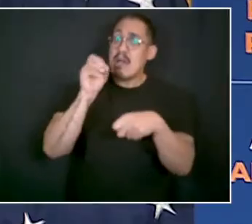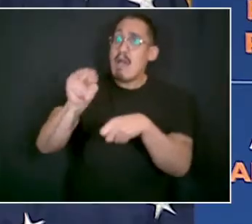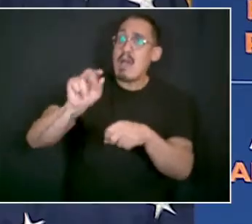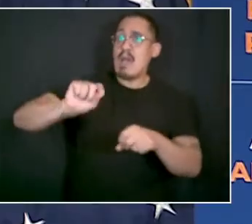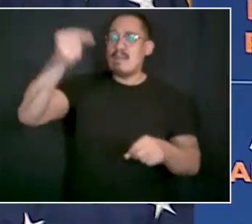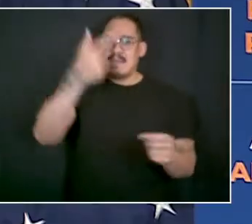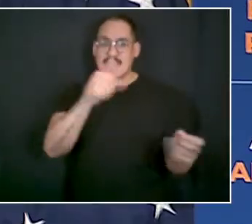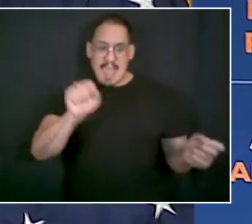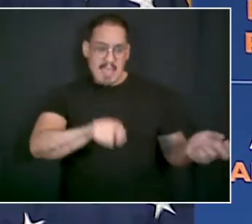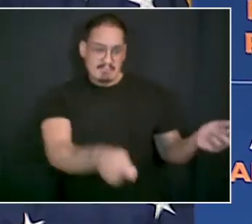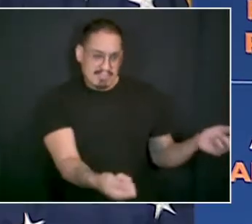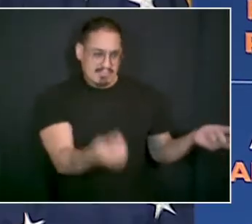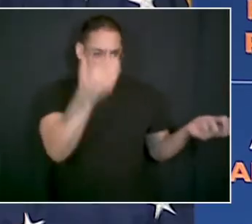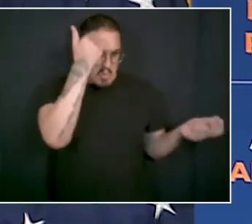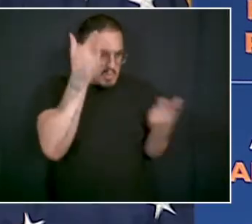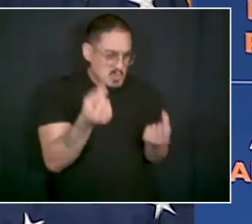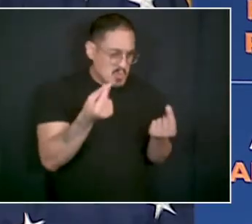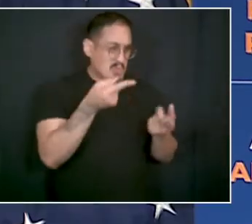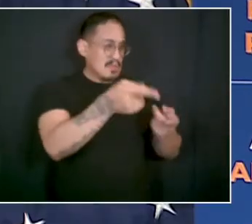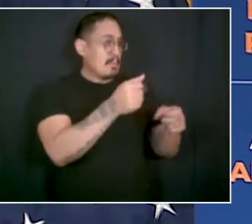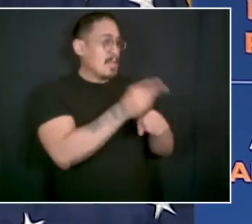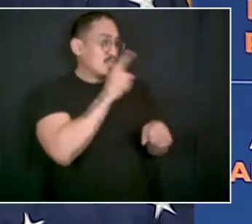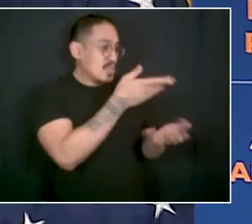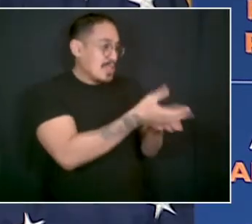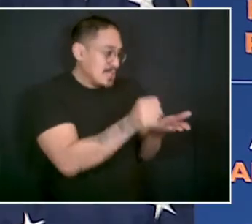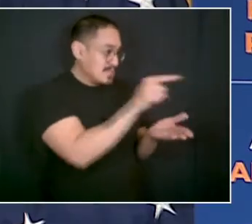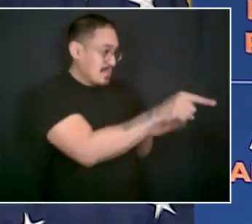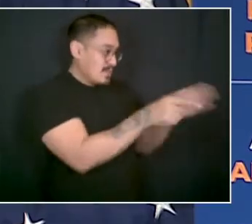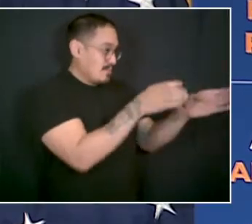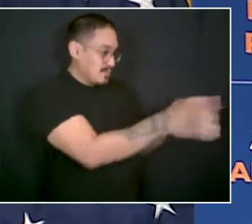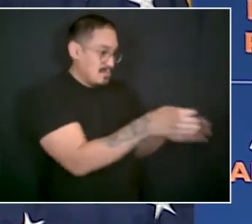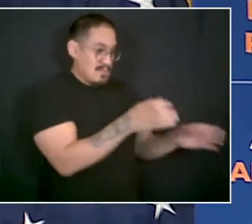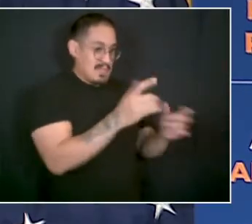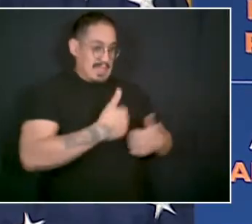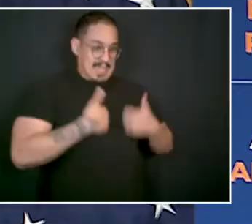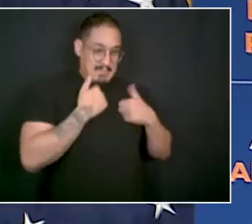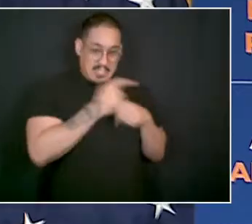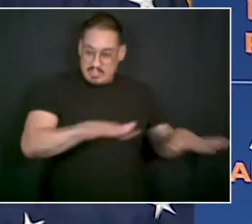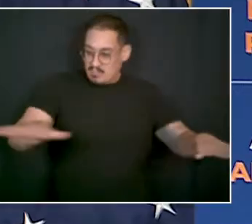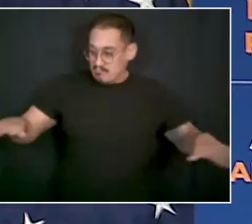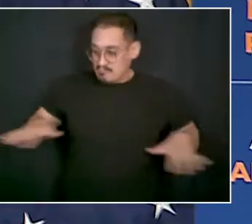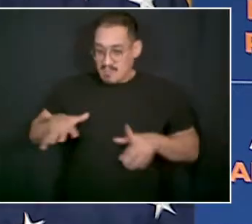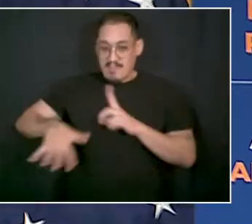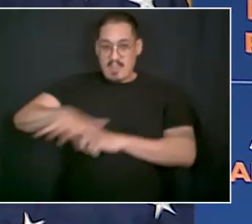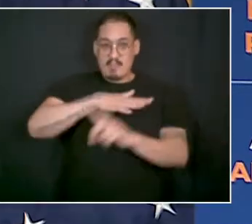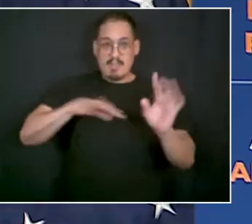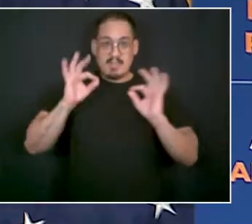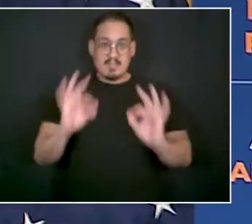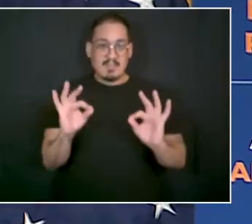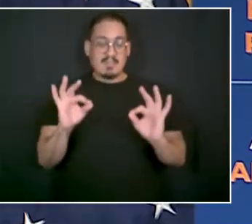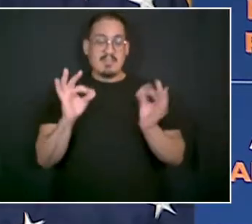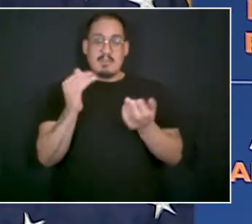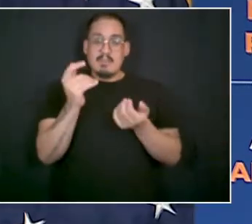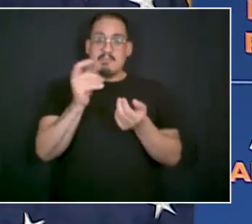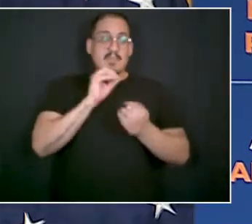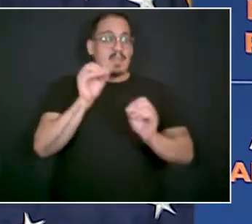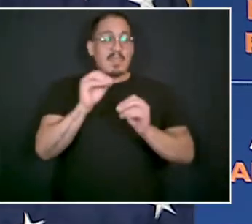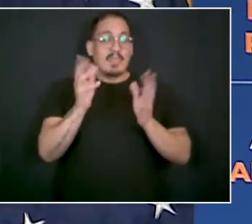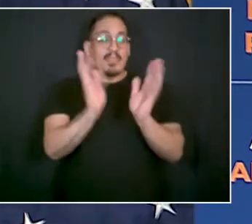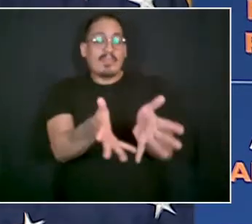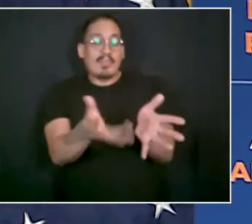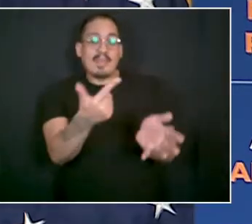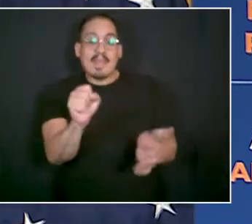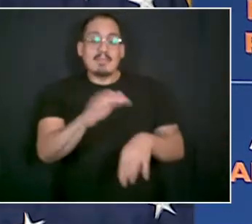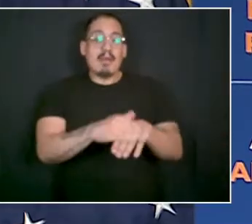gas, make sure that the place is livable, to make sure you're not leaving your gas on in the stove. It's just not that